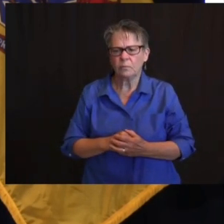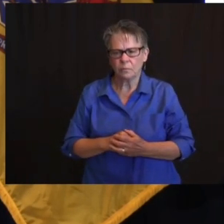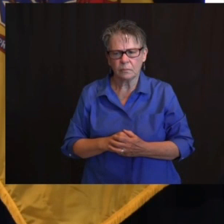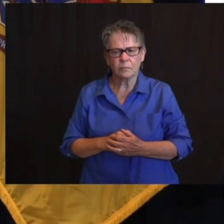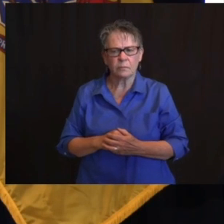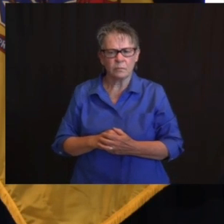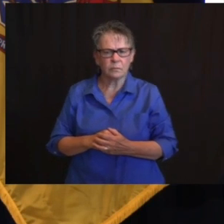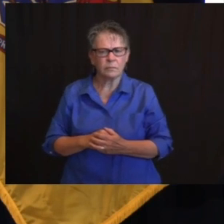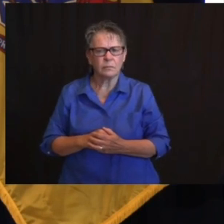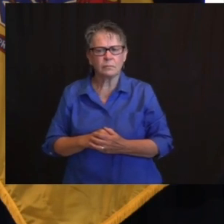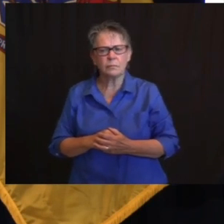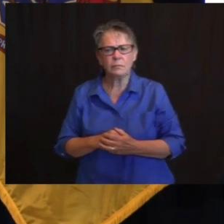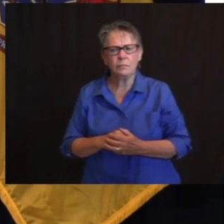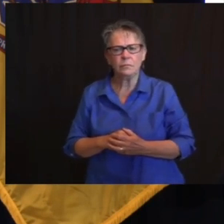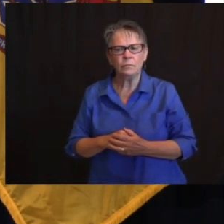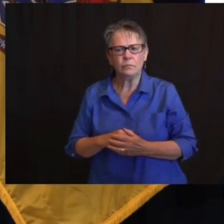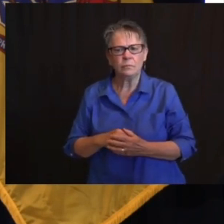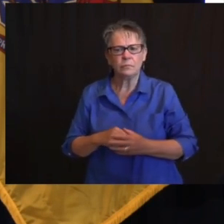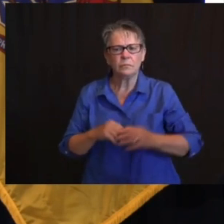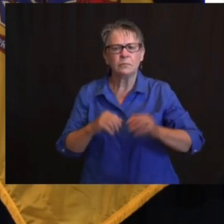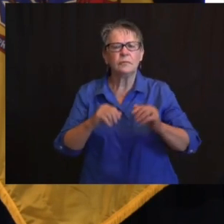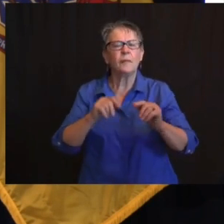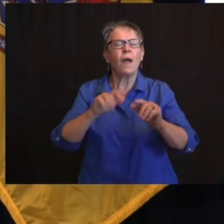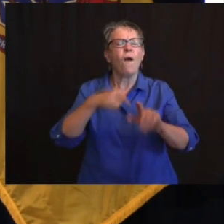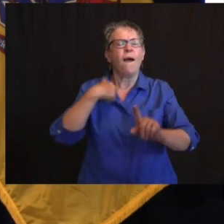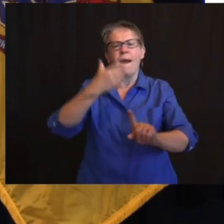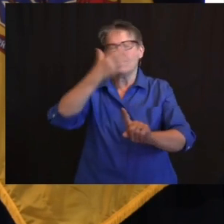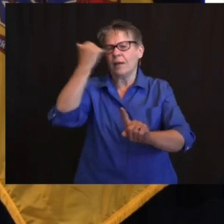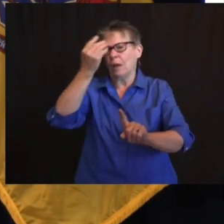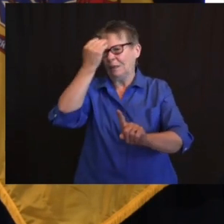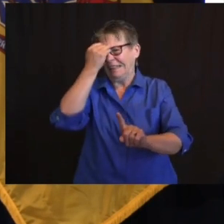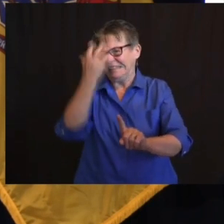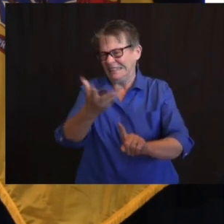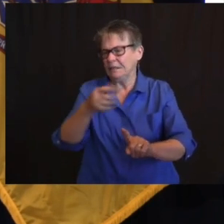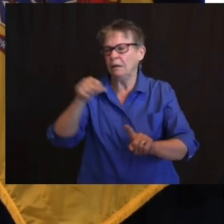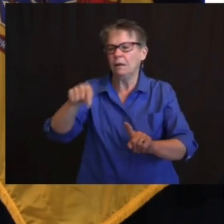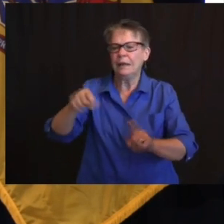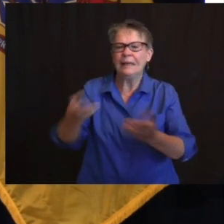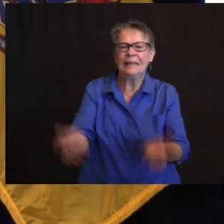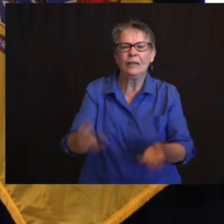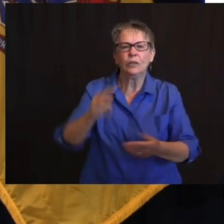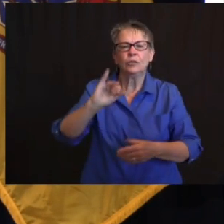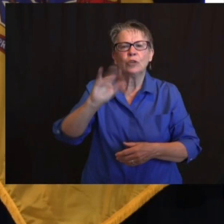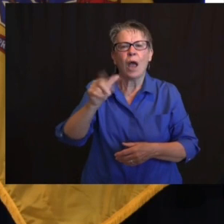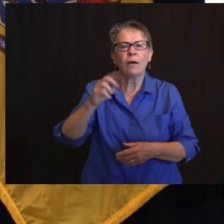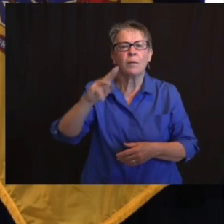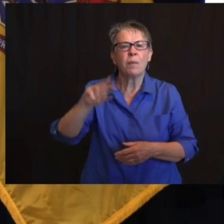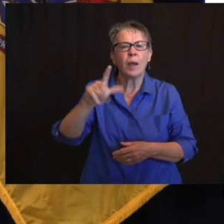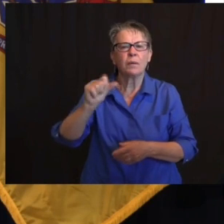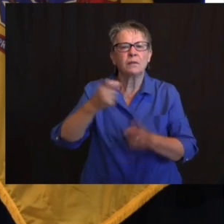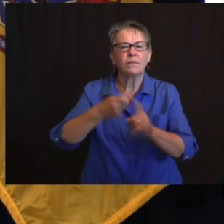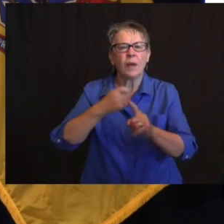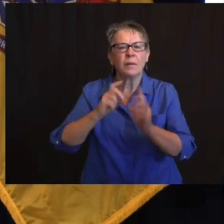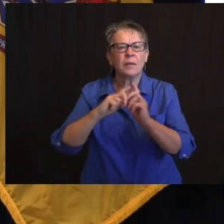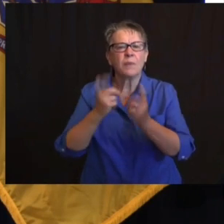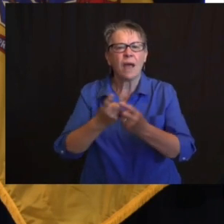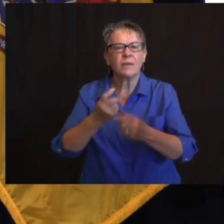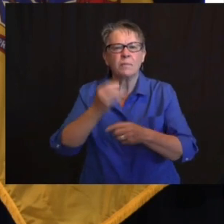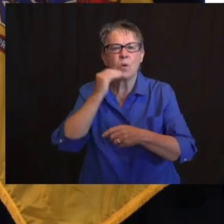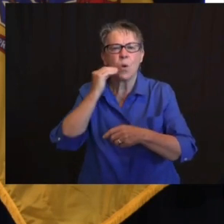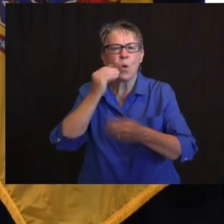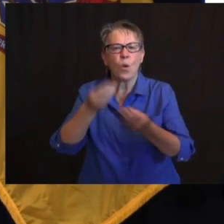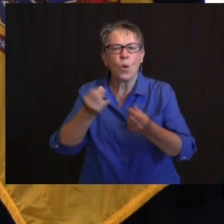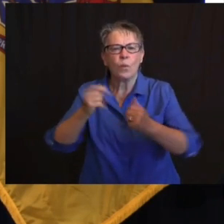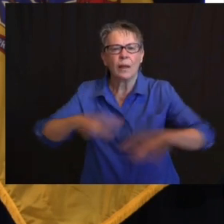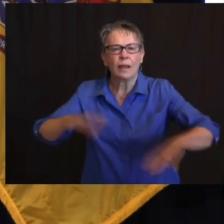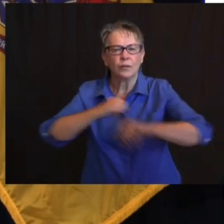the Department of Homeland Security and Preparedness. So forgive me for that, Jared. Great to have you. So great update. We wanted to make